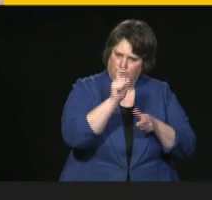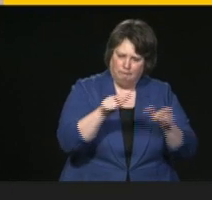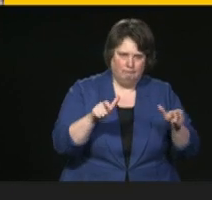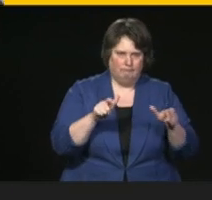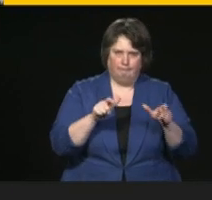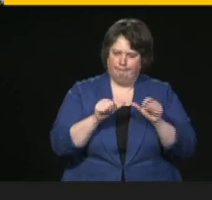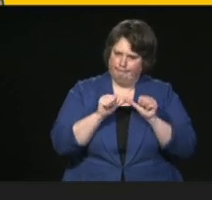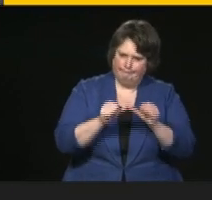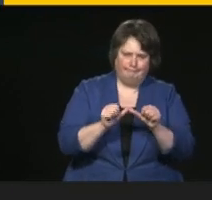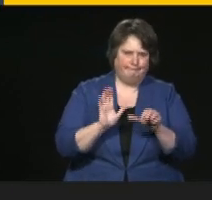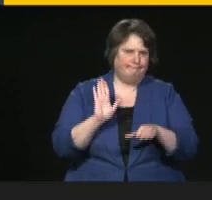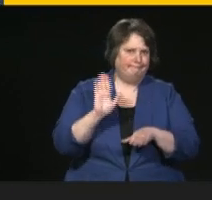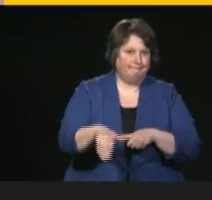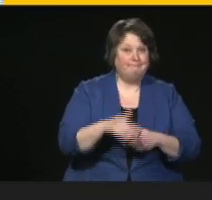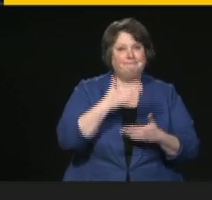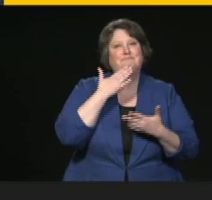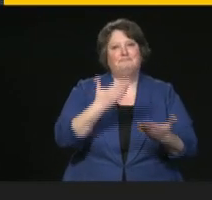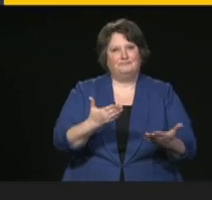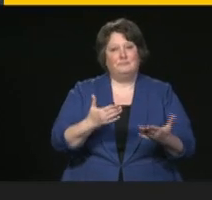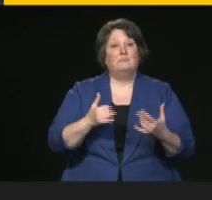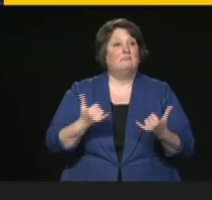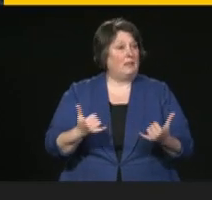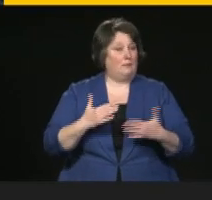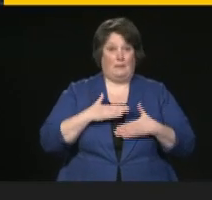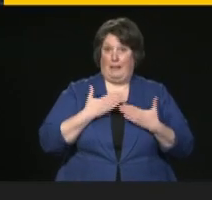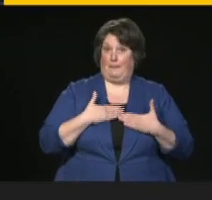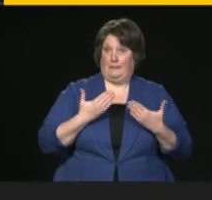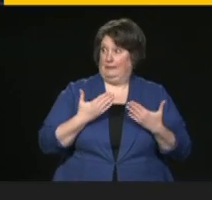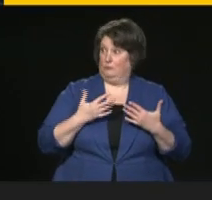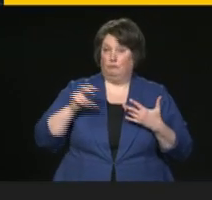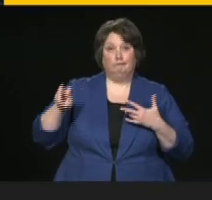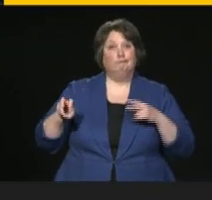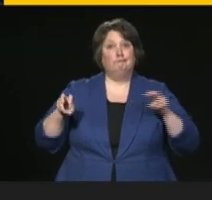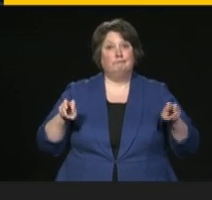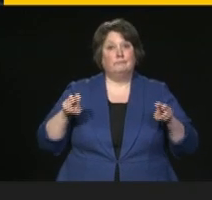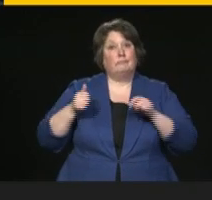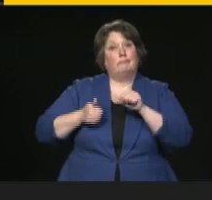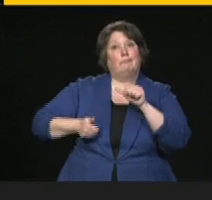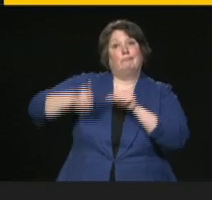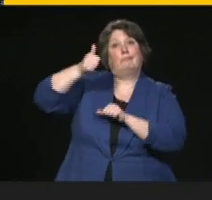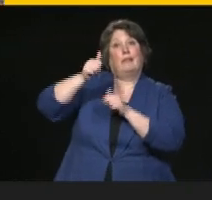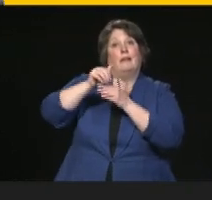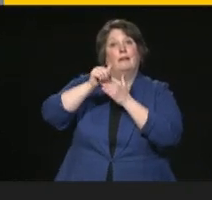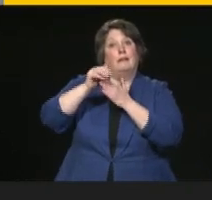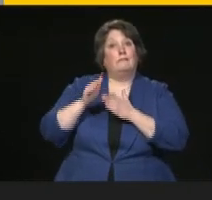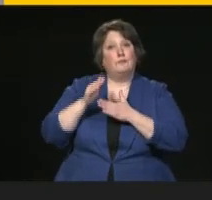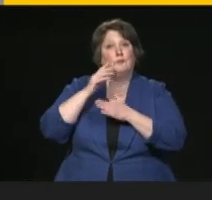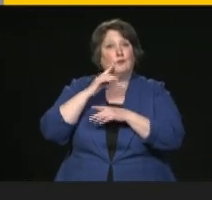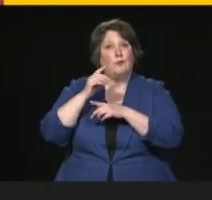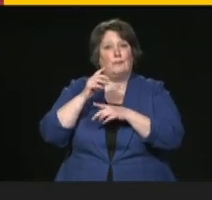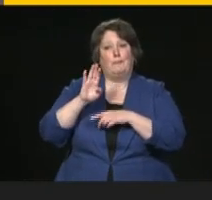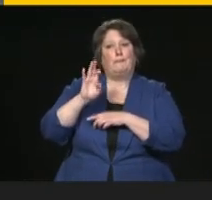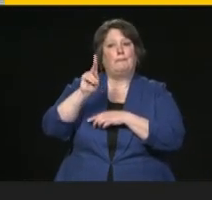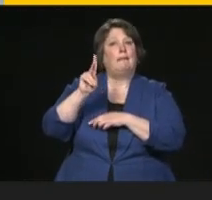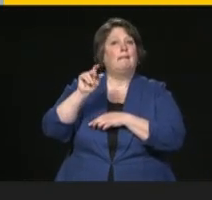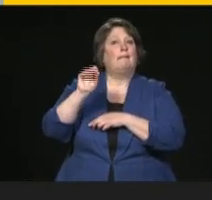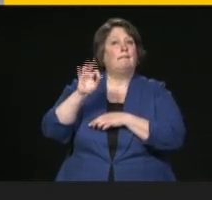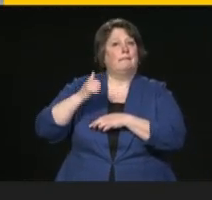quite pleased to be sitting here with the Governor of the Bank of Canada, Stephen Poulos, who has a few things to say. Thank you.